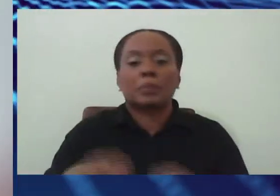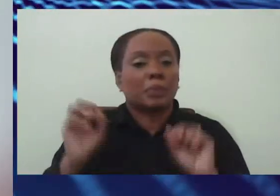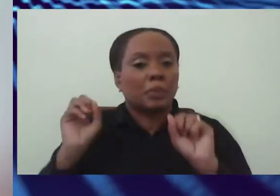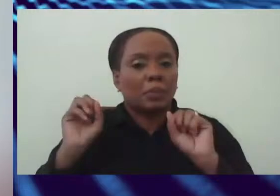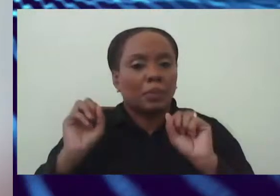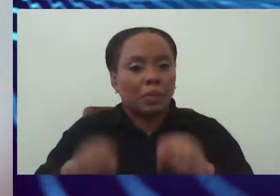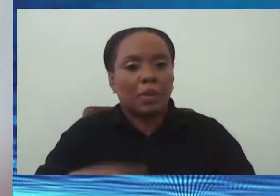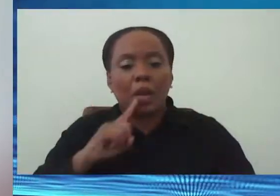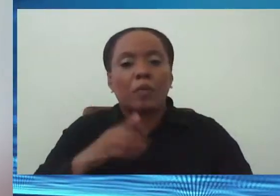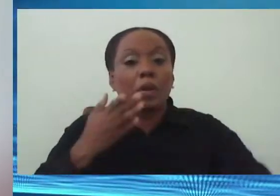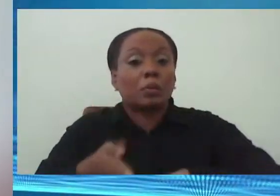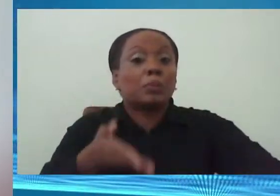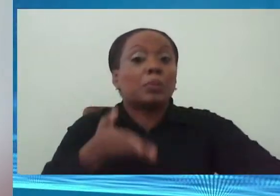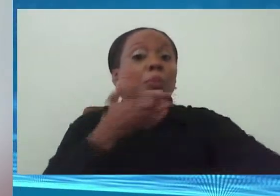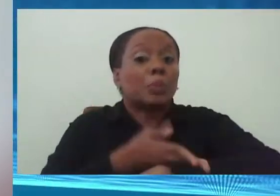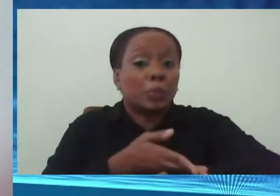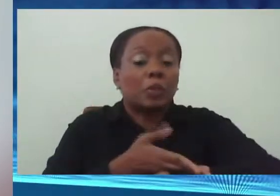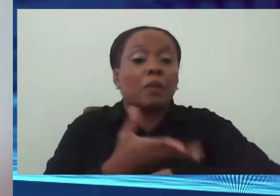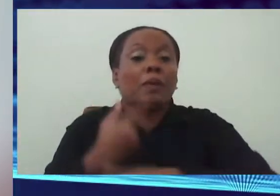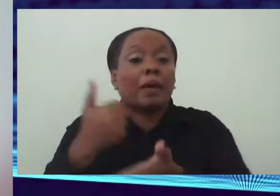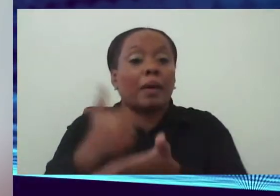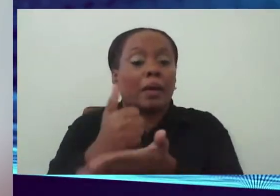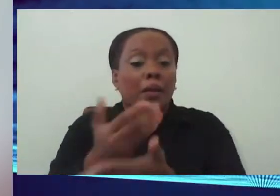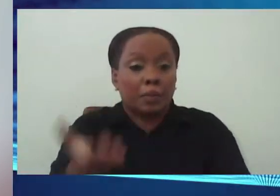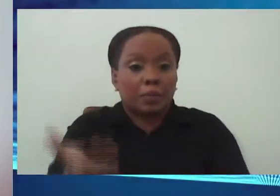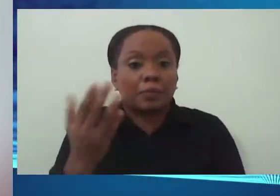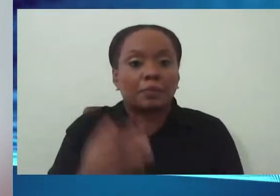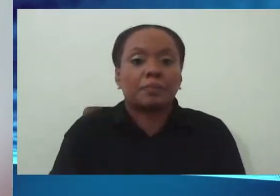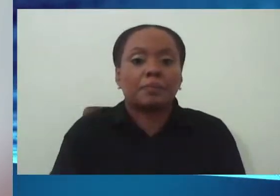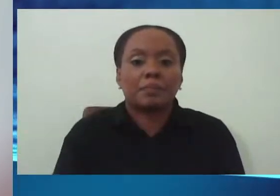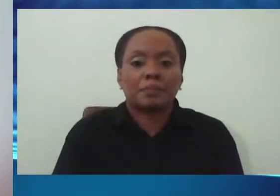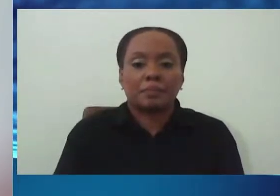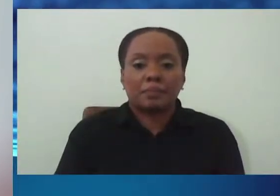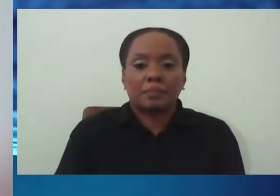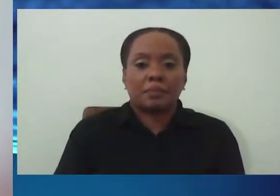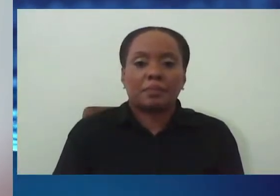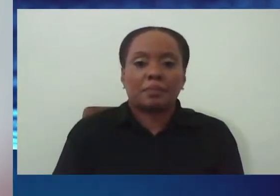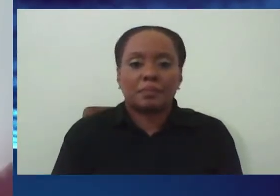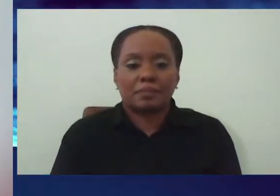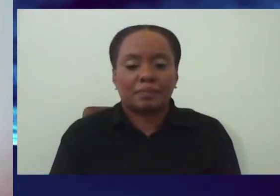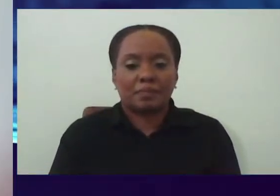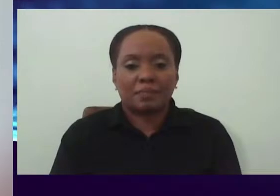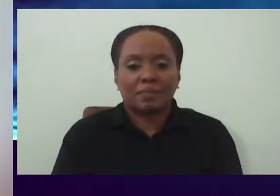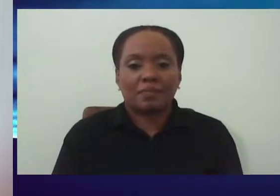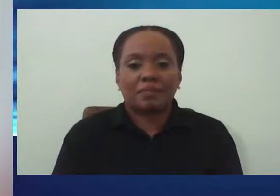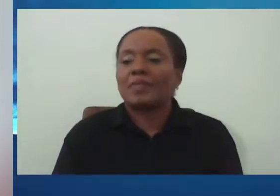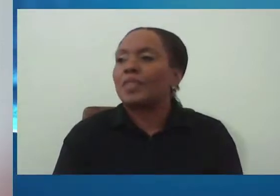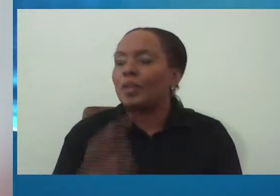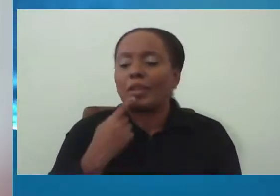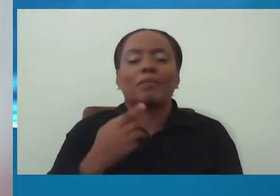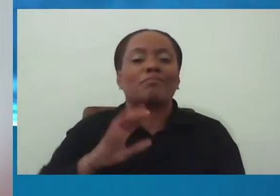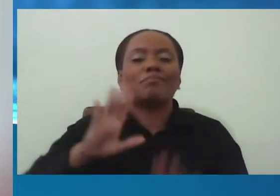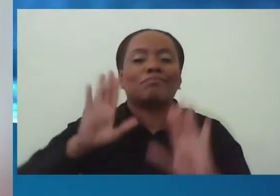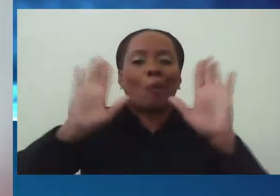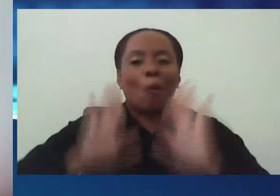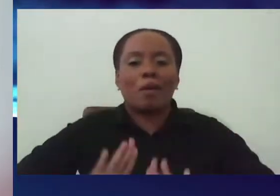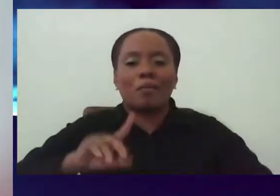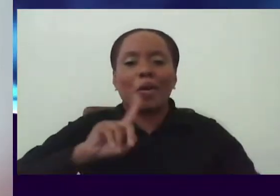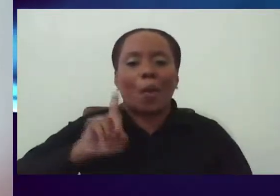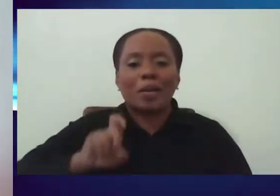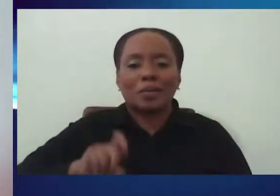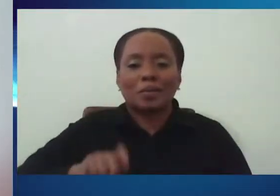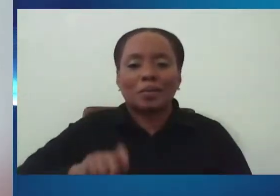in place can be made to assist. Yeah. So again, I would say excellent question, because it touches on a